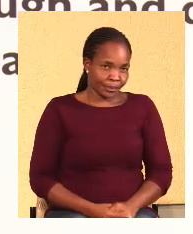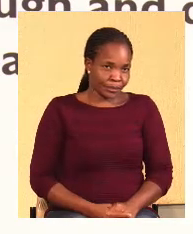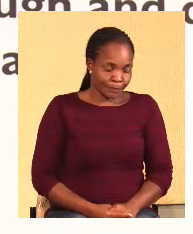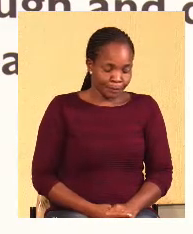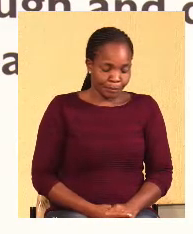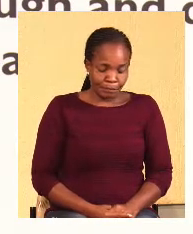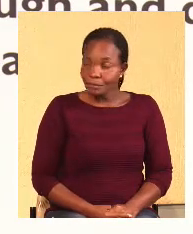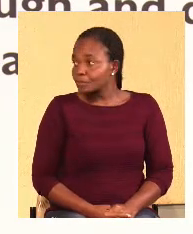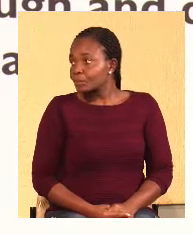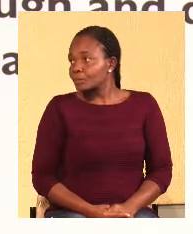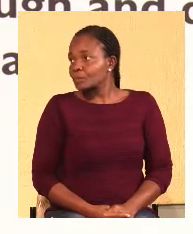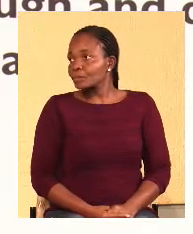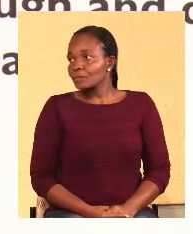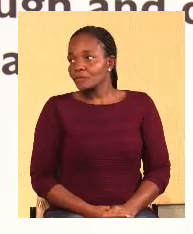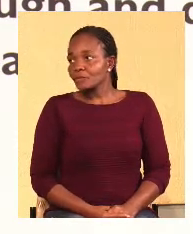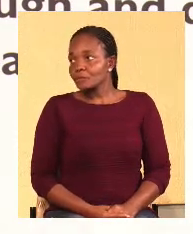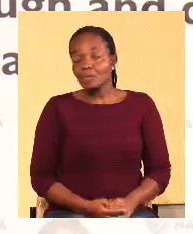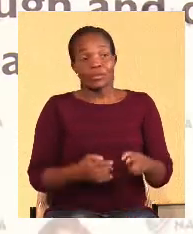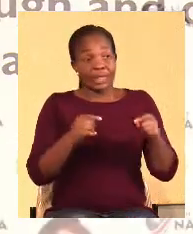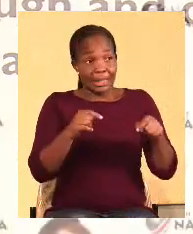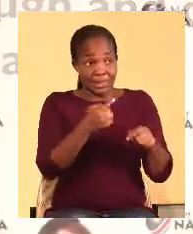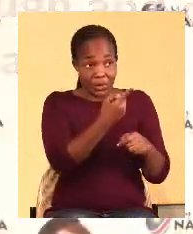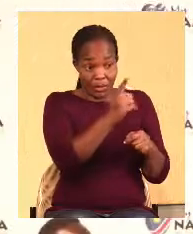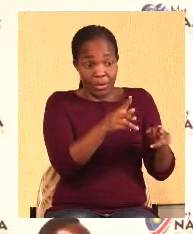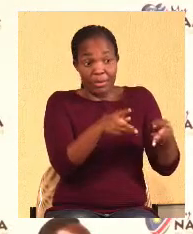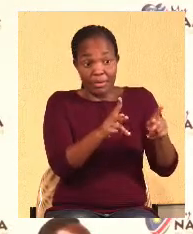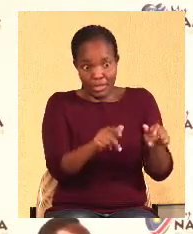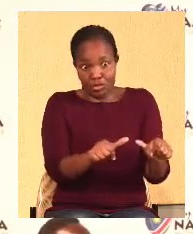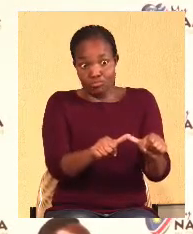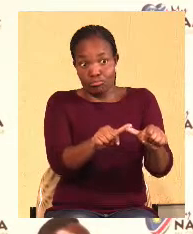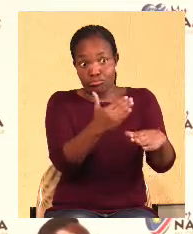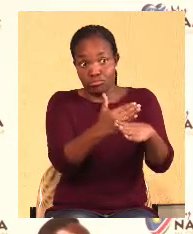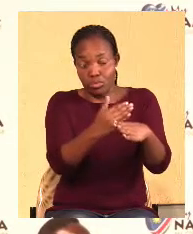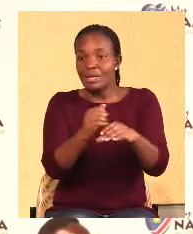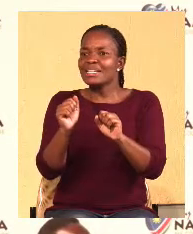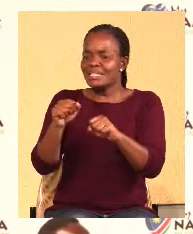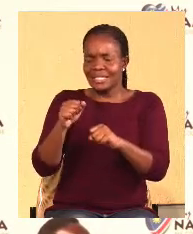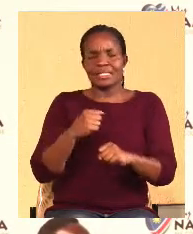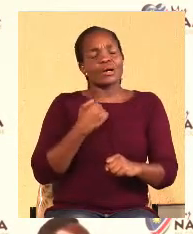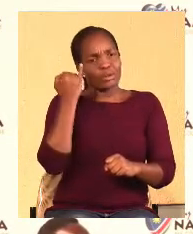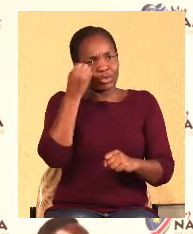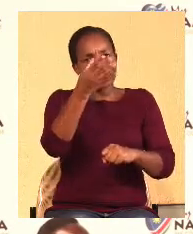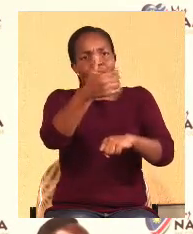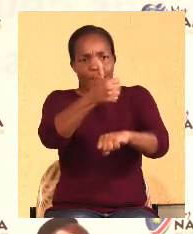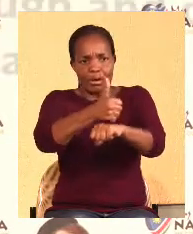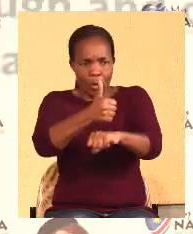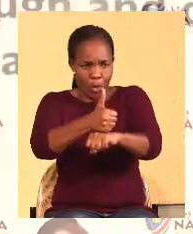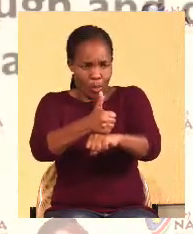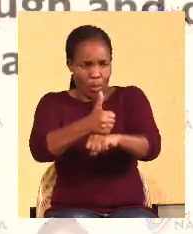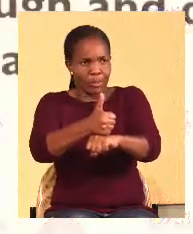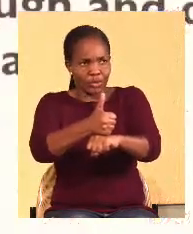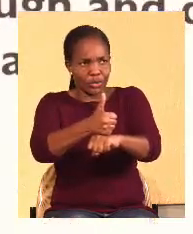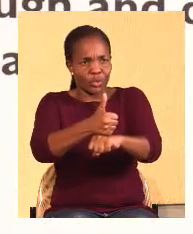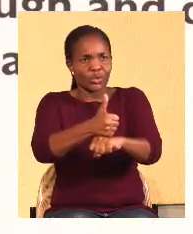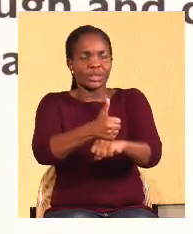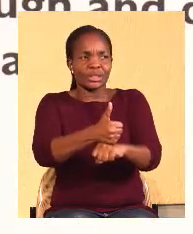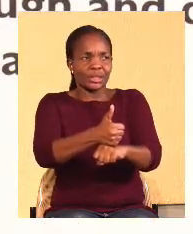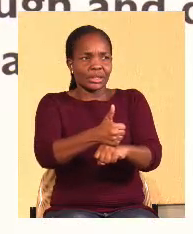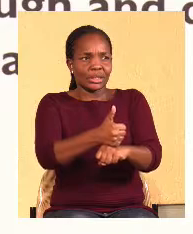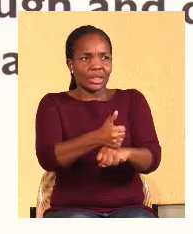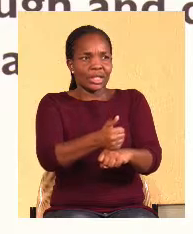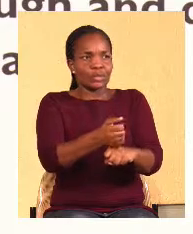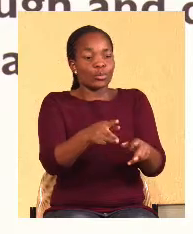service providers. And as such, be allowed to continue. Yes, I mean, the idea is that we open up that space, and, you know, so that you are able